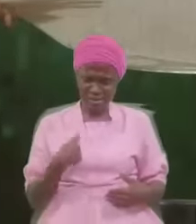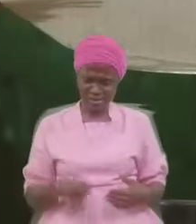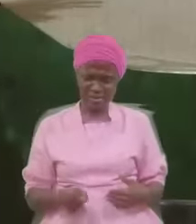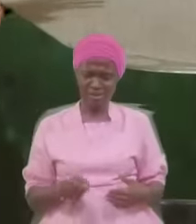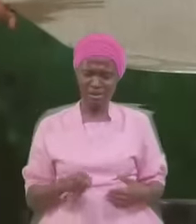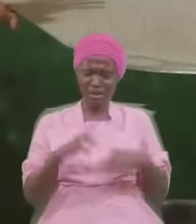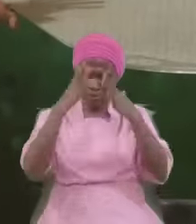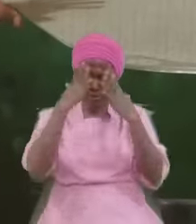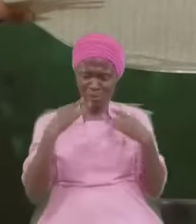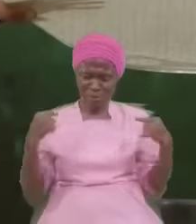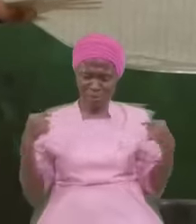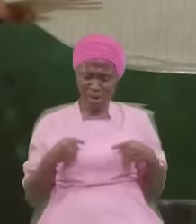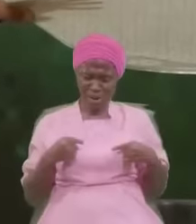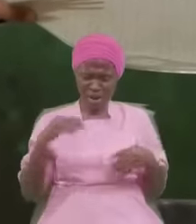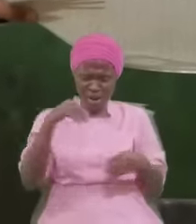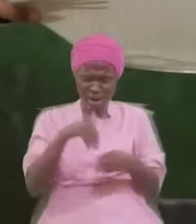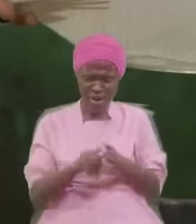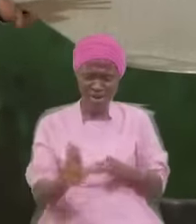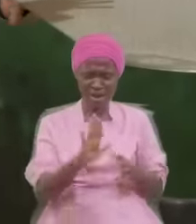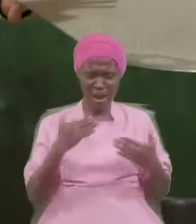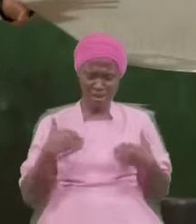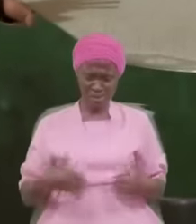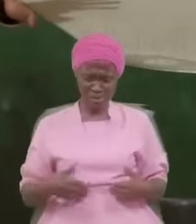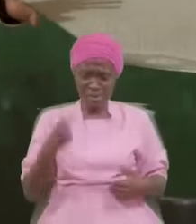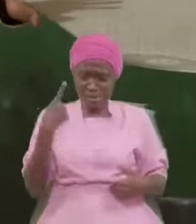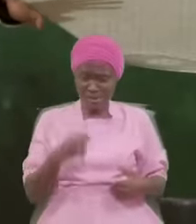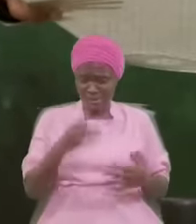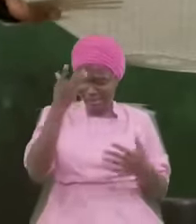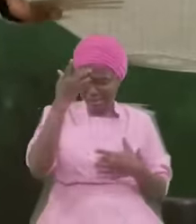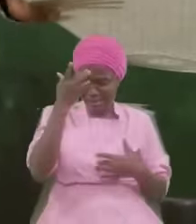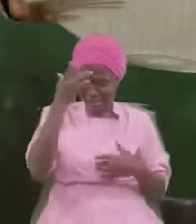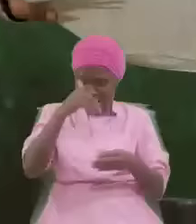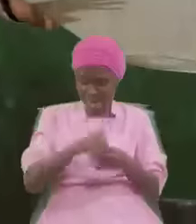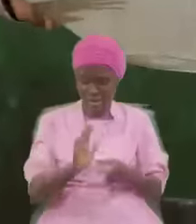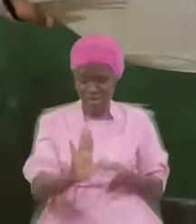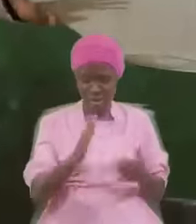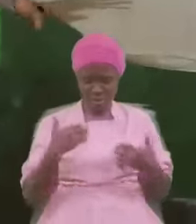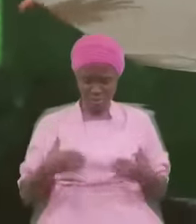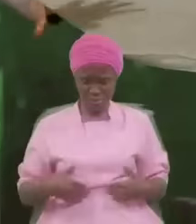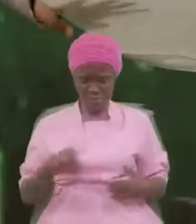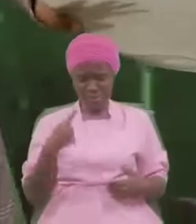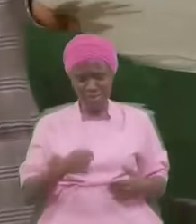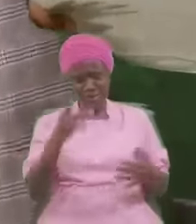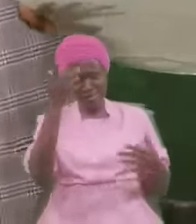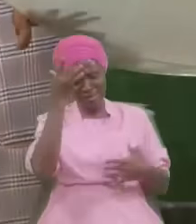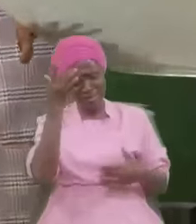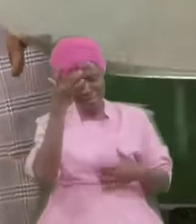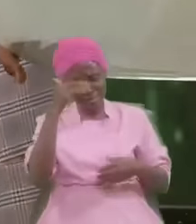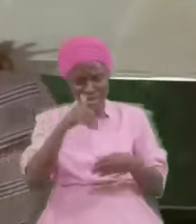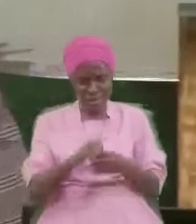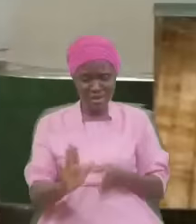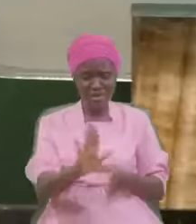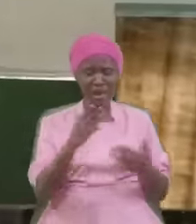plague in their body, the sickness in their body, the disease in their body. Lord, by